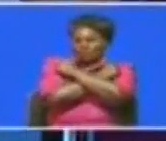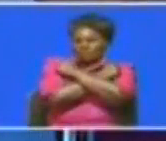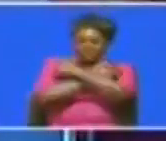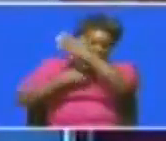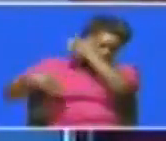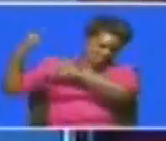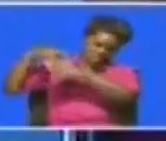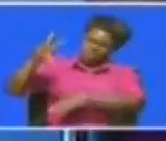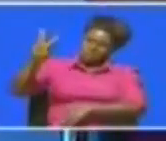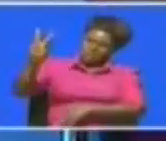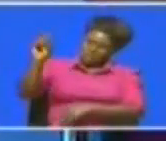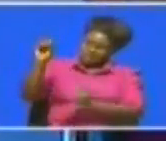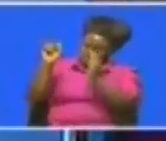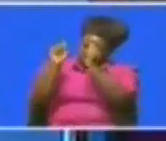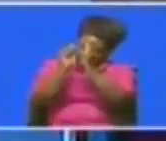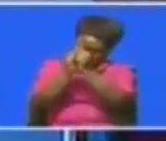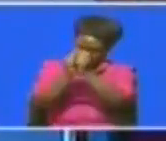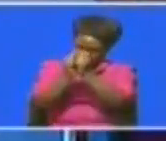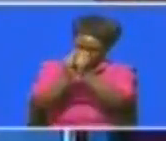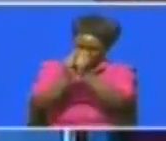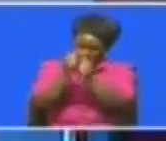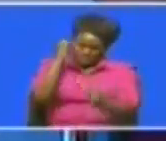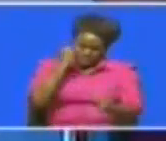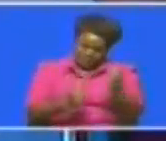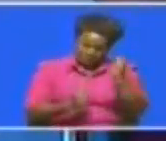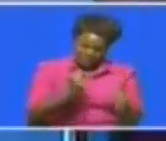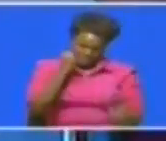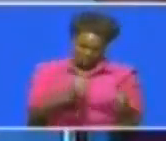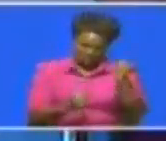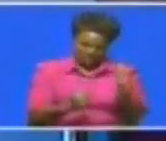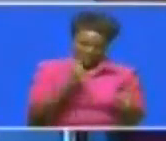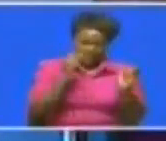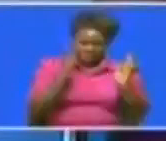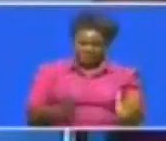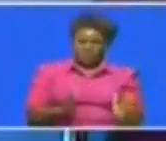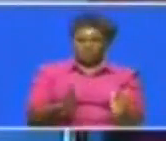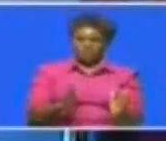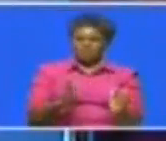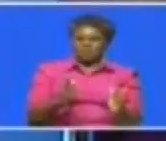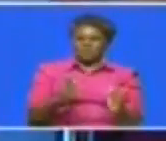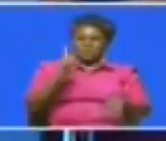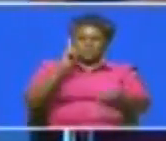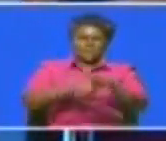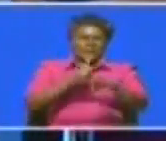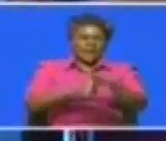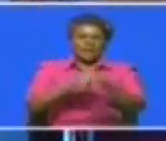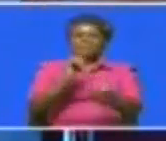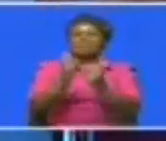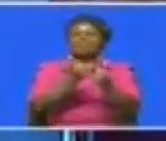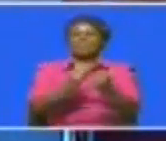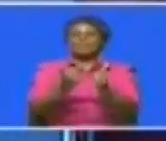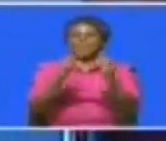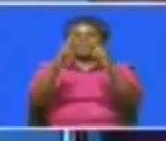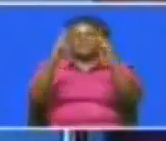in 2010, the Kenyan marathoner by the name of Jacqueline Kiplimo, during the Zhenkai